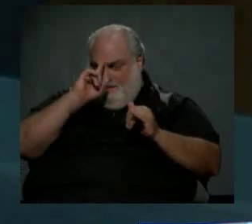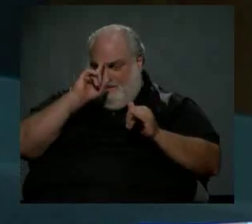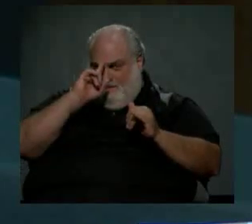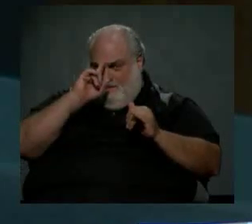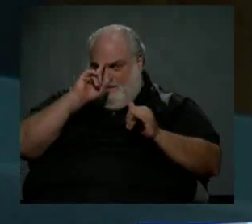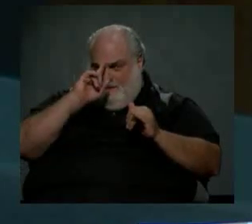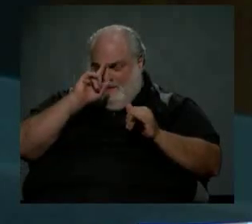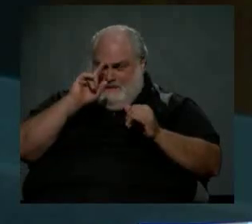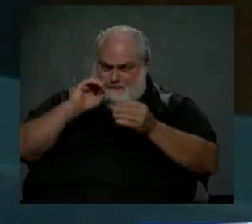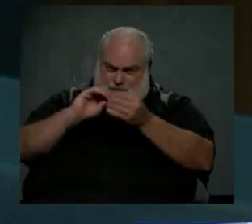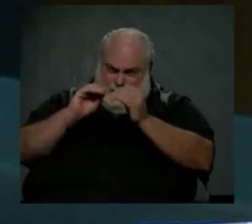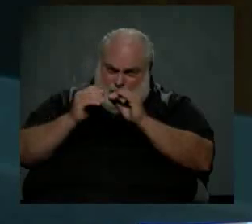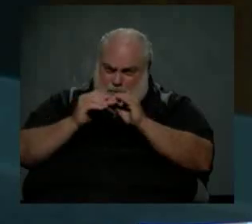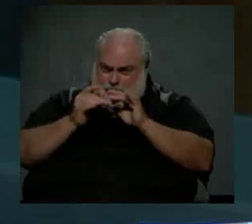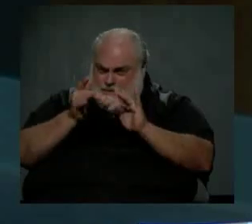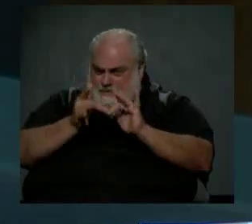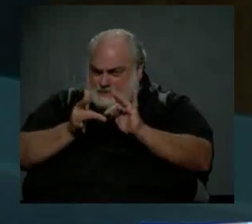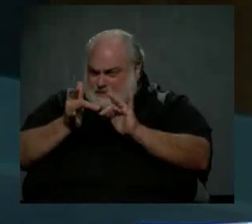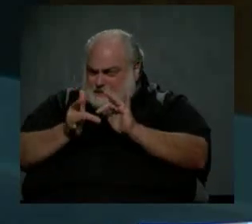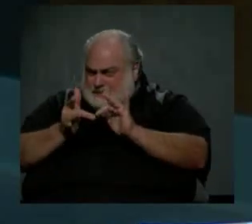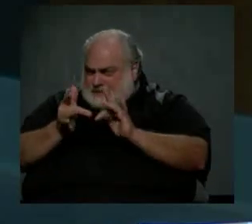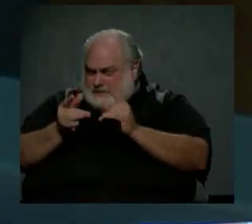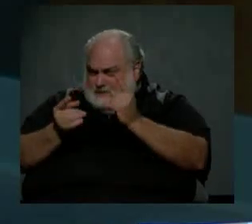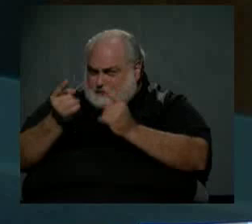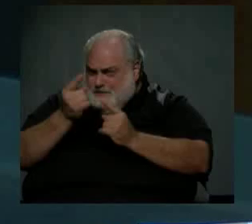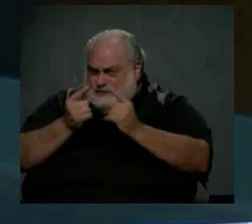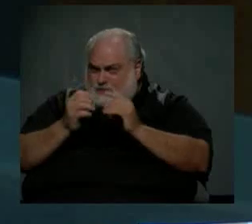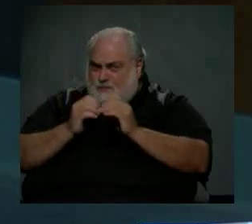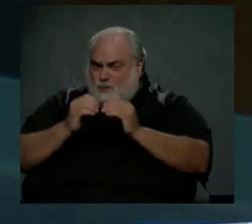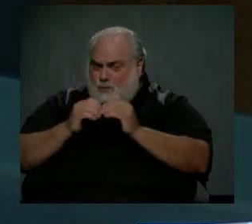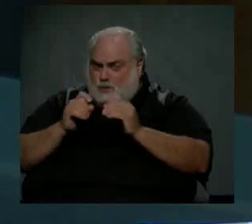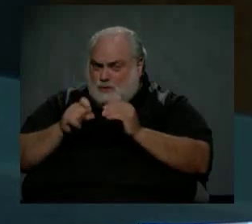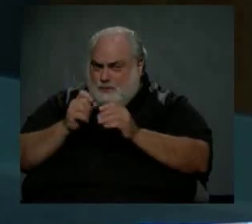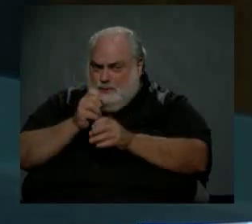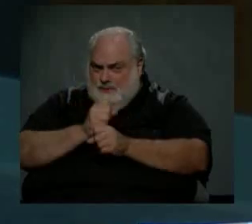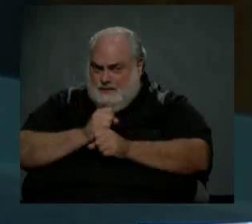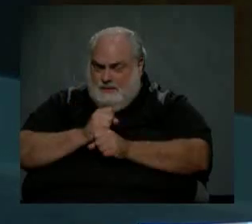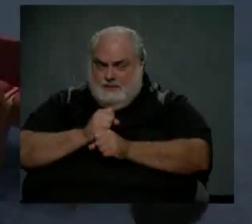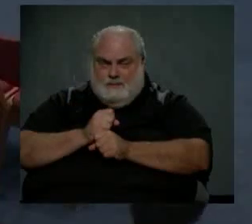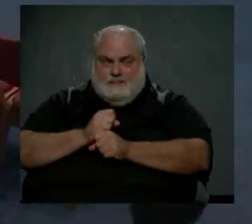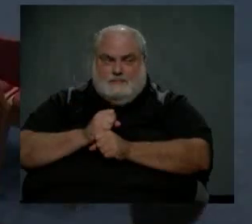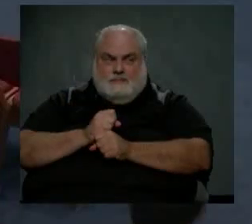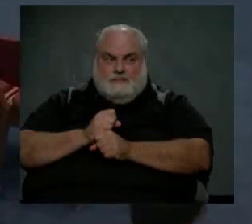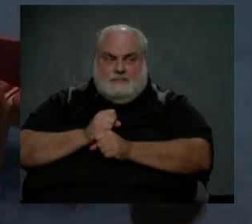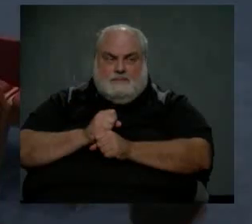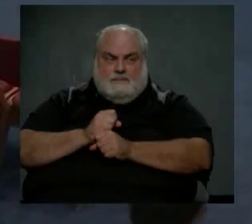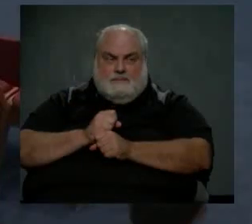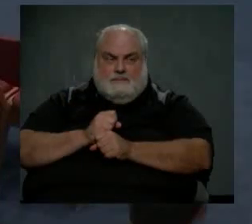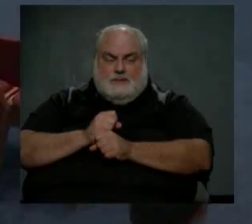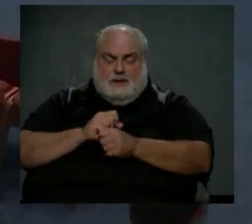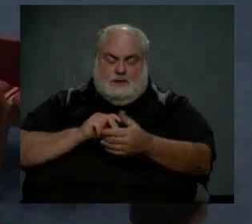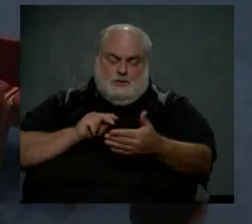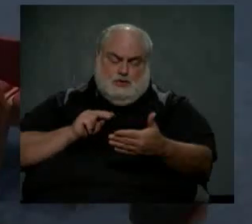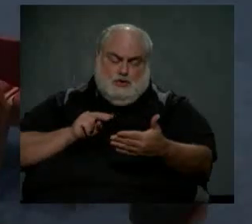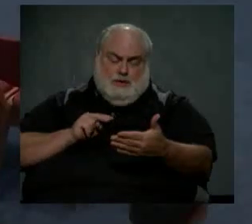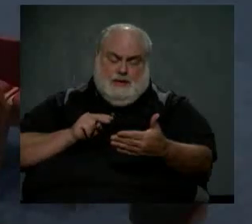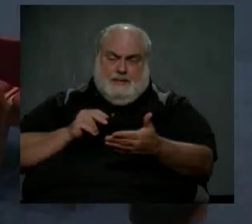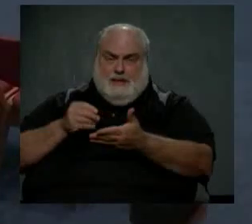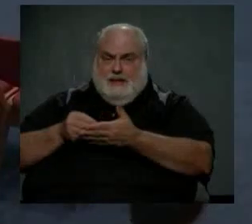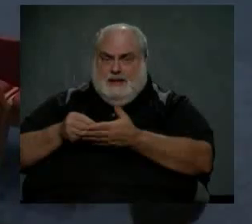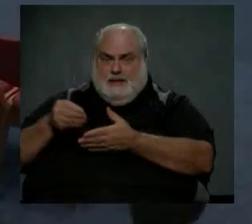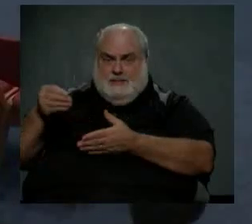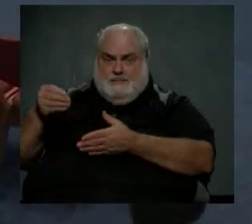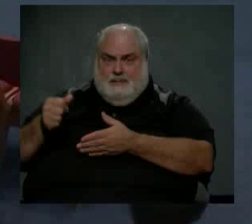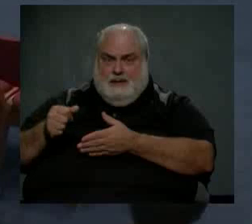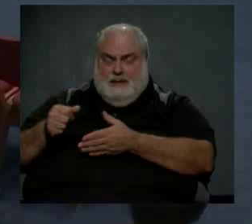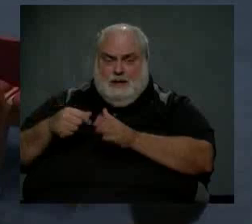numbers and stuff missing from this, and that's why I was wondering if there was even more that we should be having. In looking at their expenses, it does not